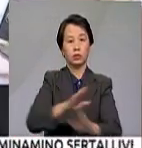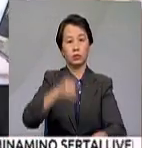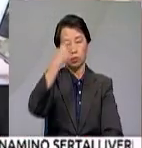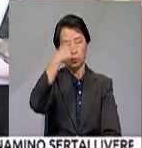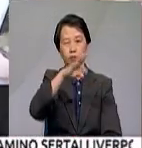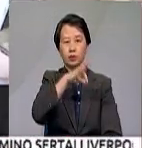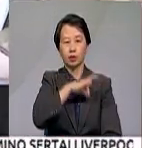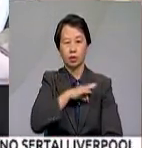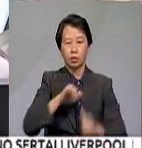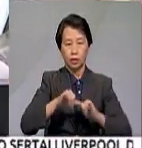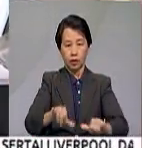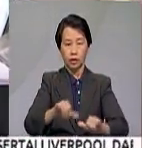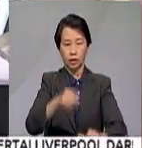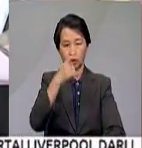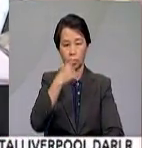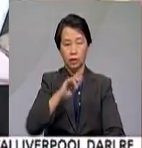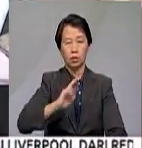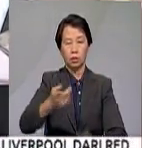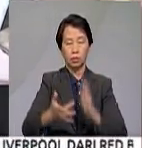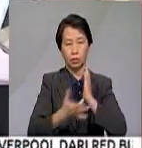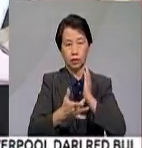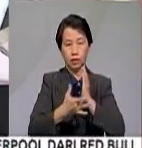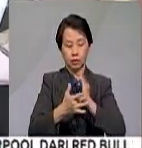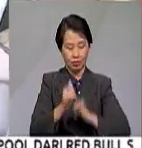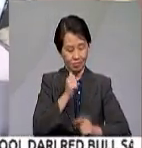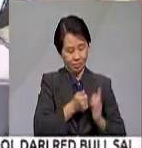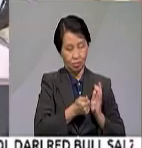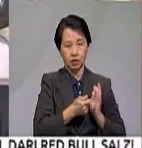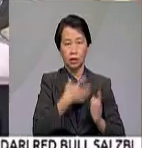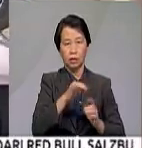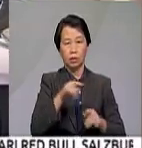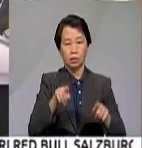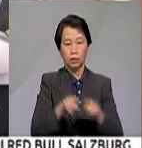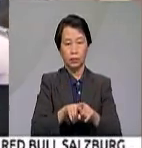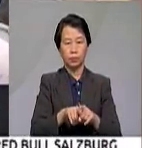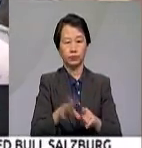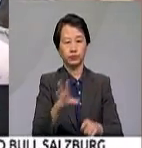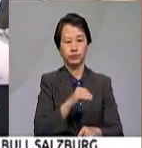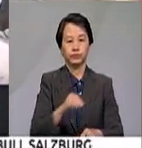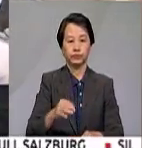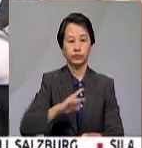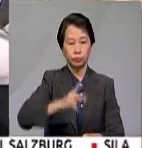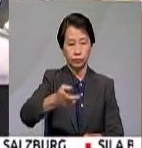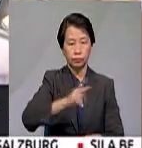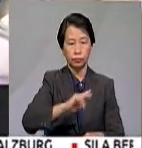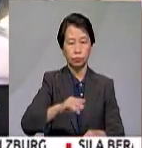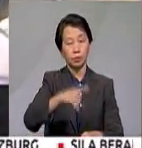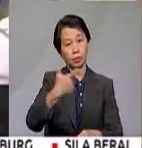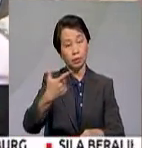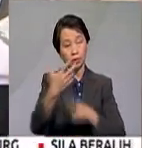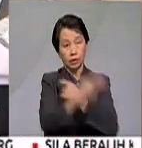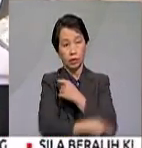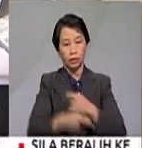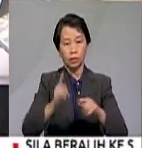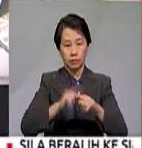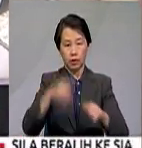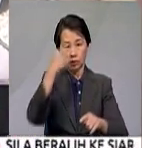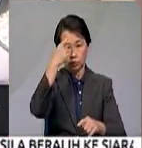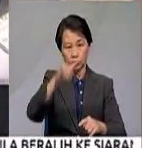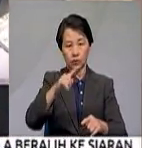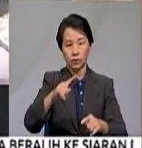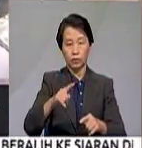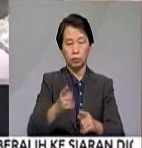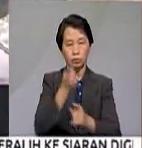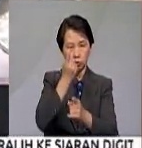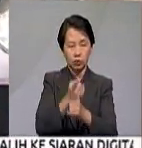of enhancing and strengthening the technology itself and the research among those countries, but also in order to